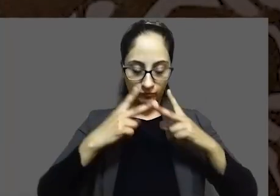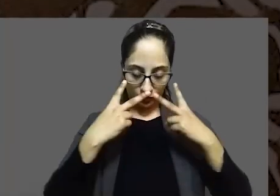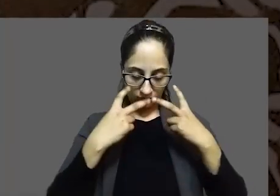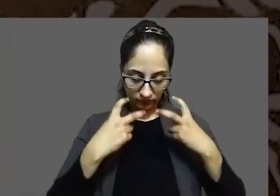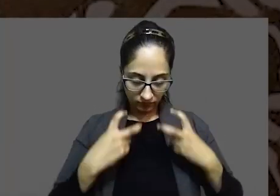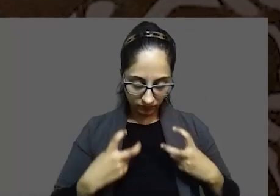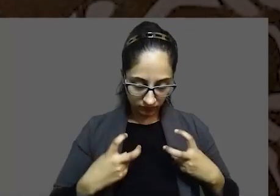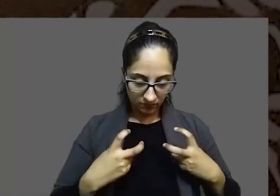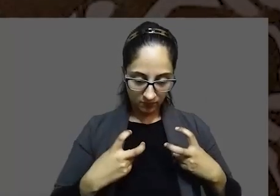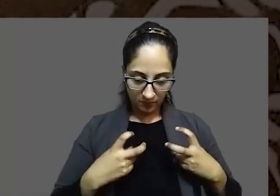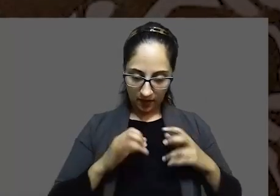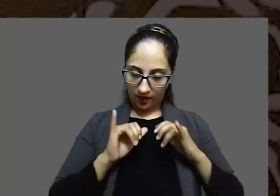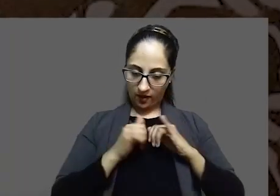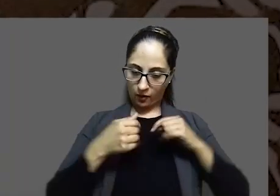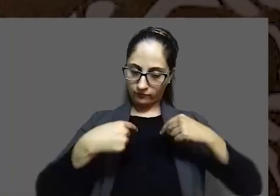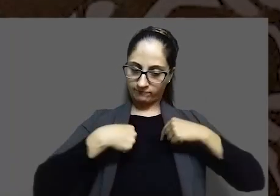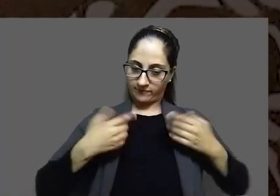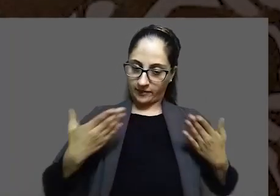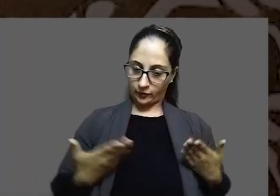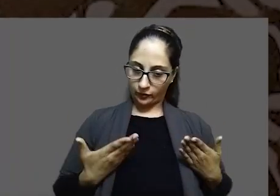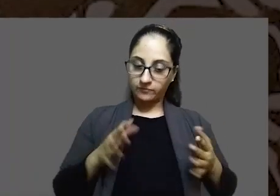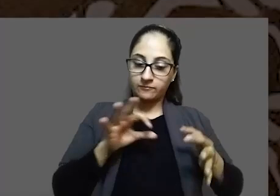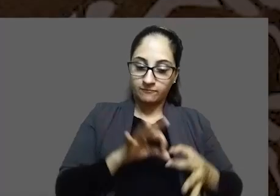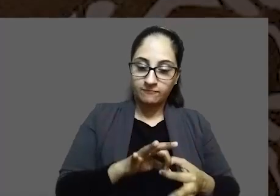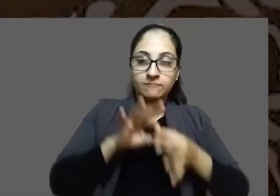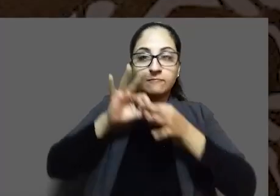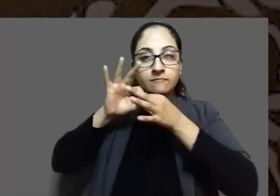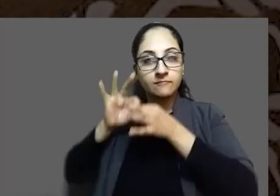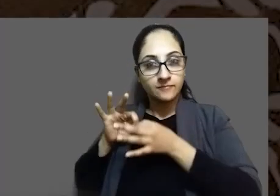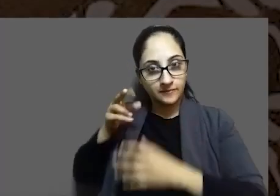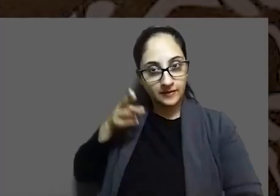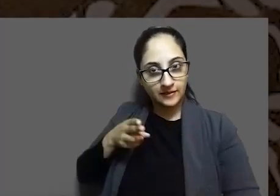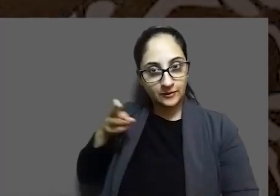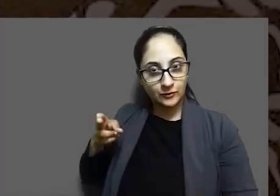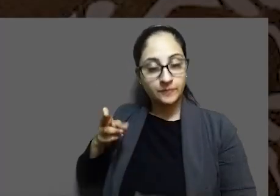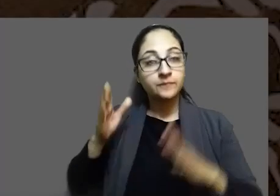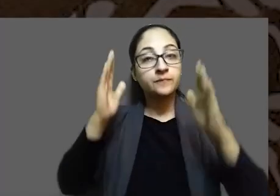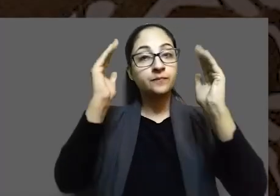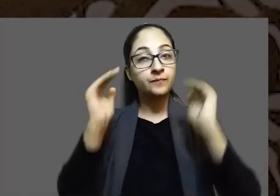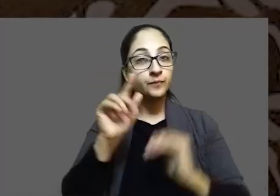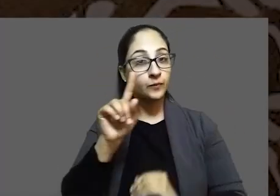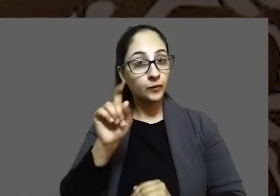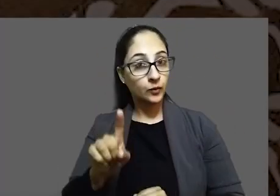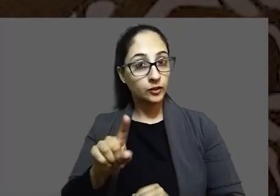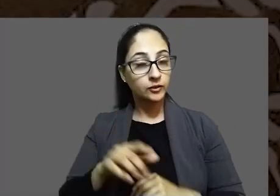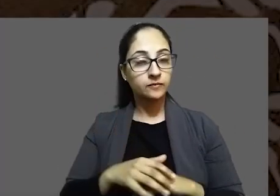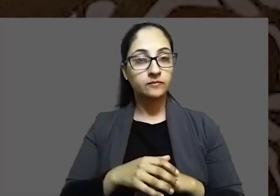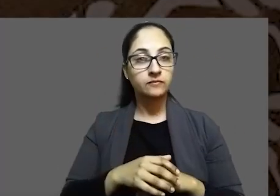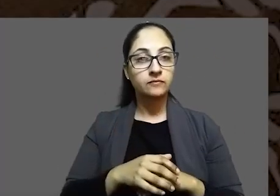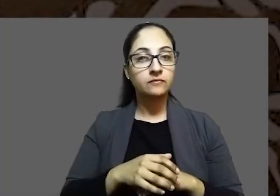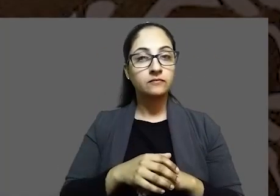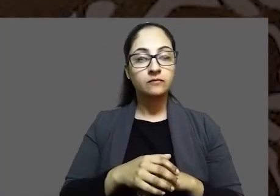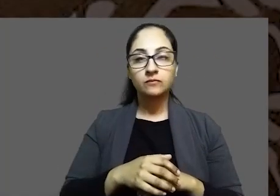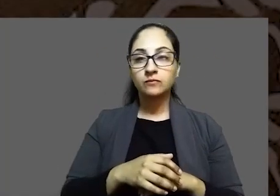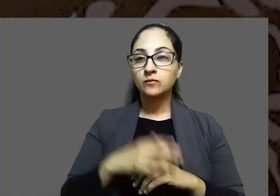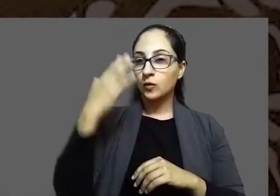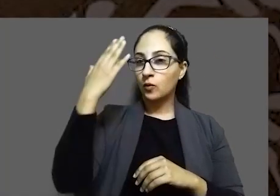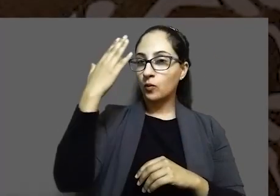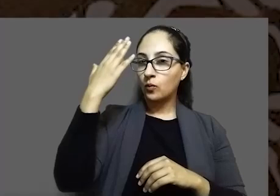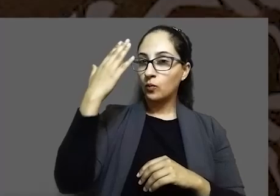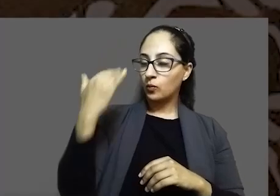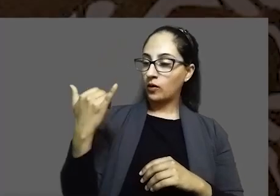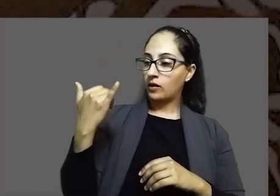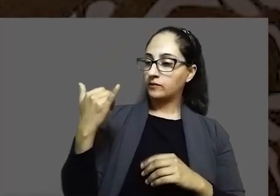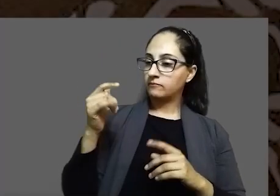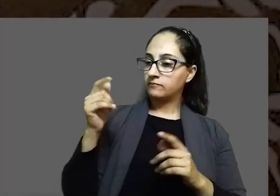we are and where we came from really resonated with me, which leads me to my next question of why Yom Ali